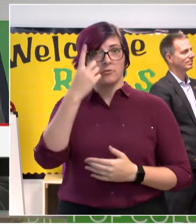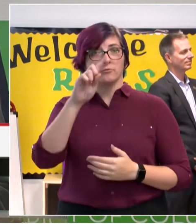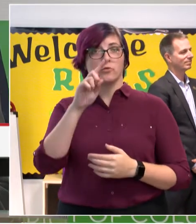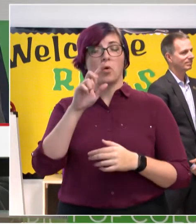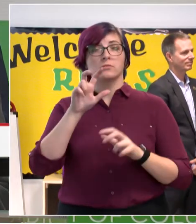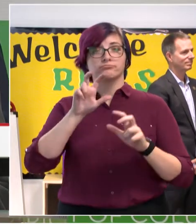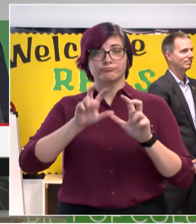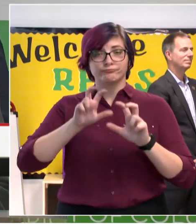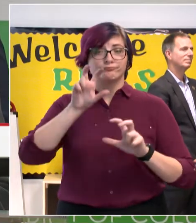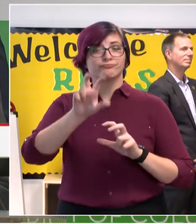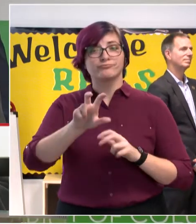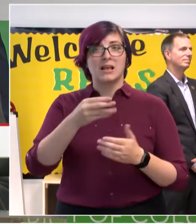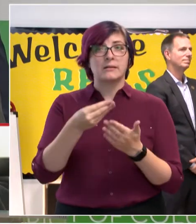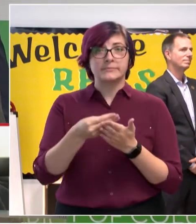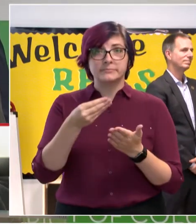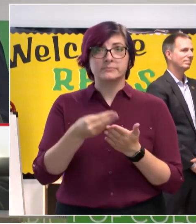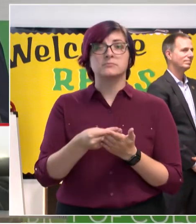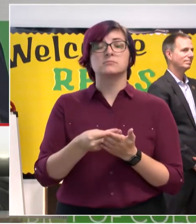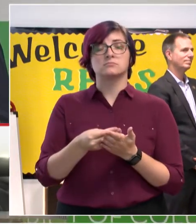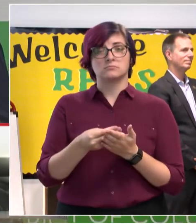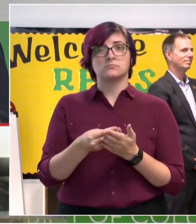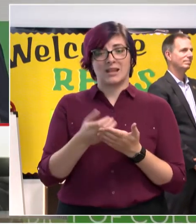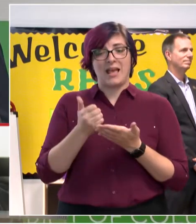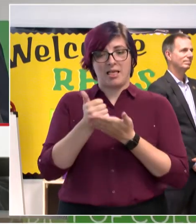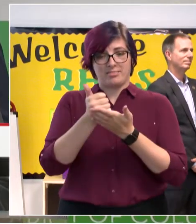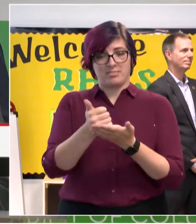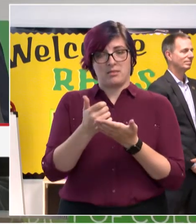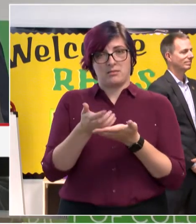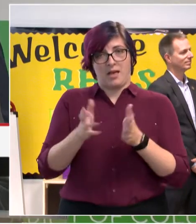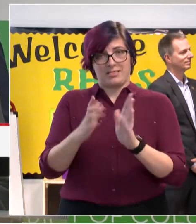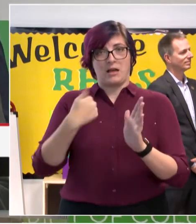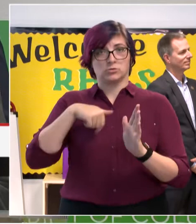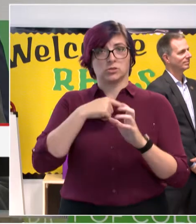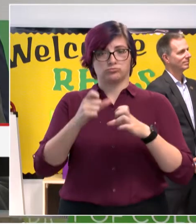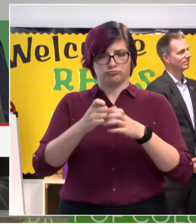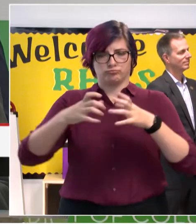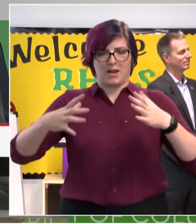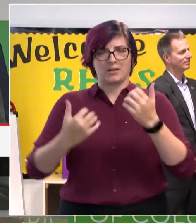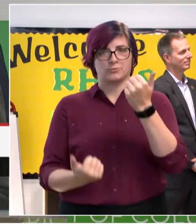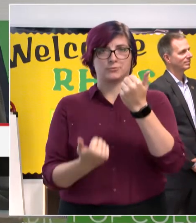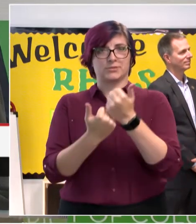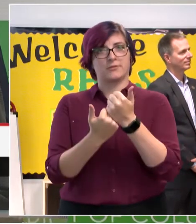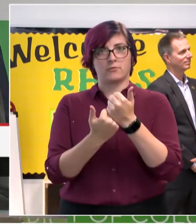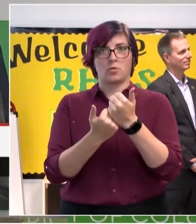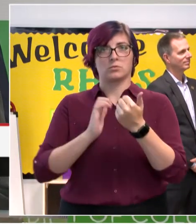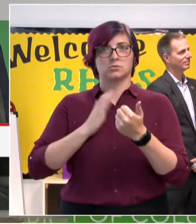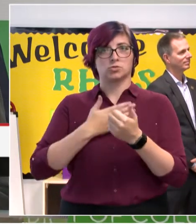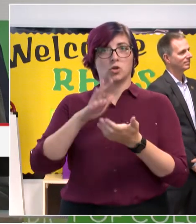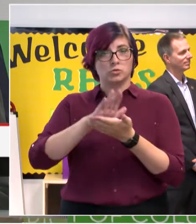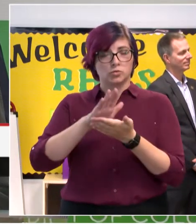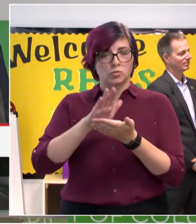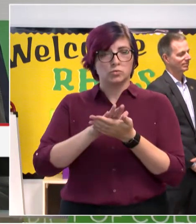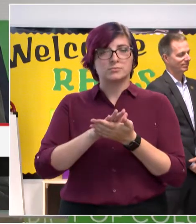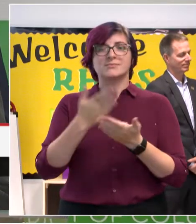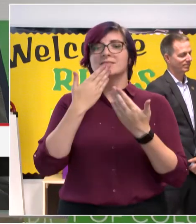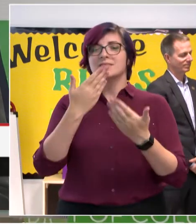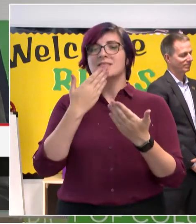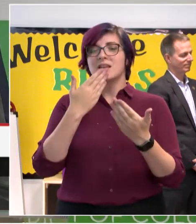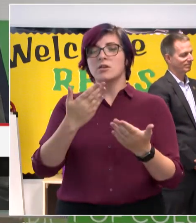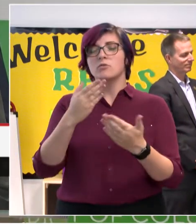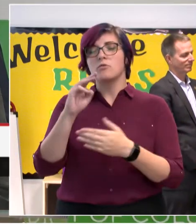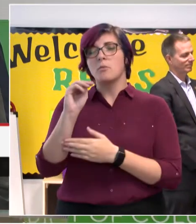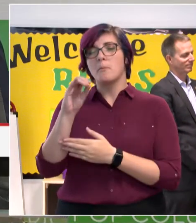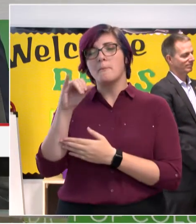commitments that permit us to expand and reinforce our schools. I want to thank the Moya Design Partners and the Horde Copland